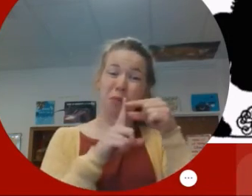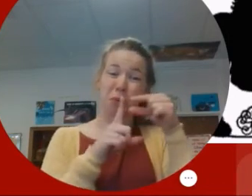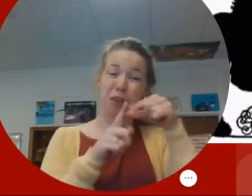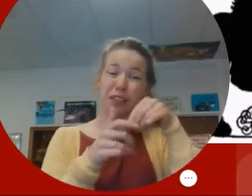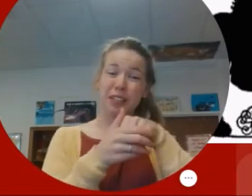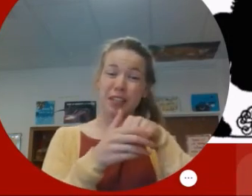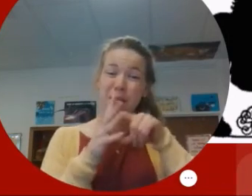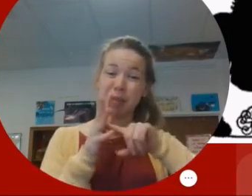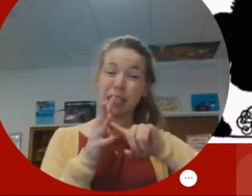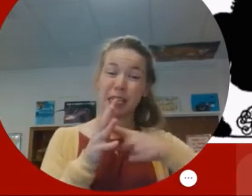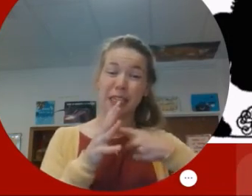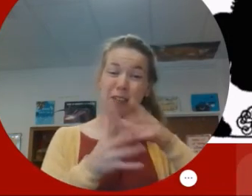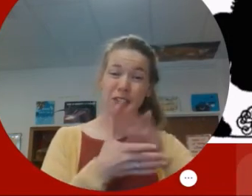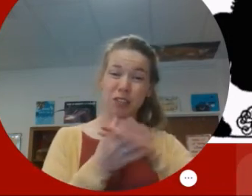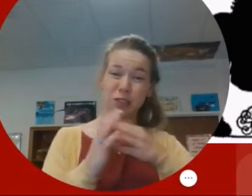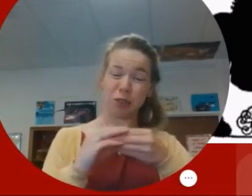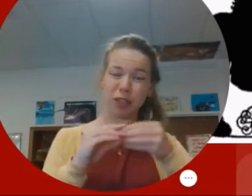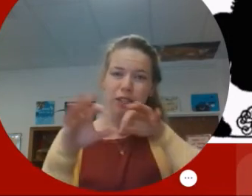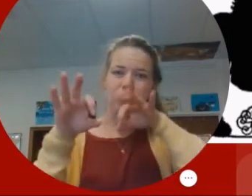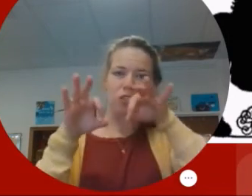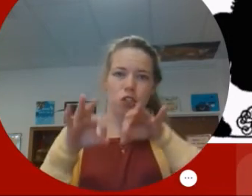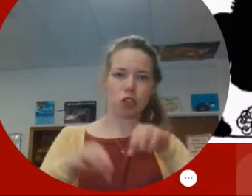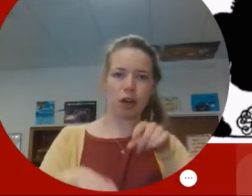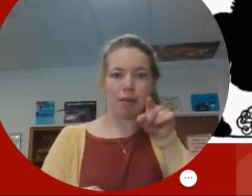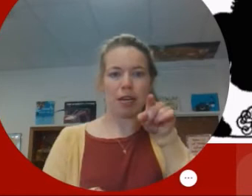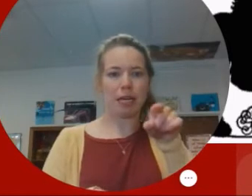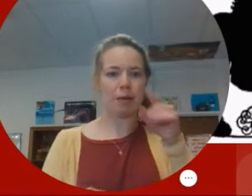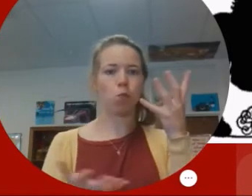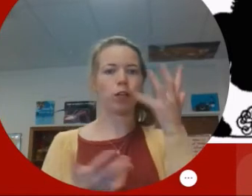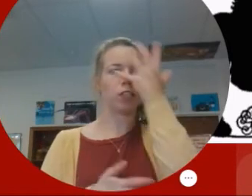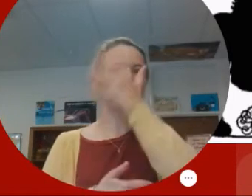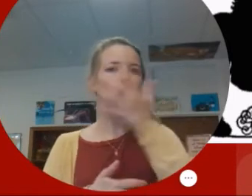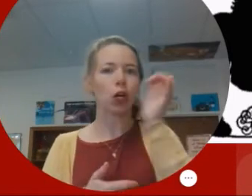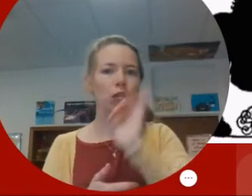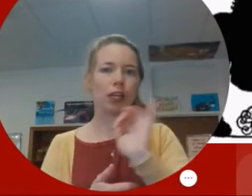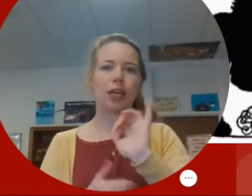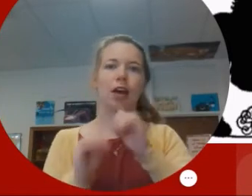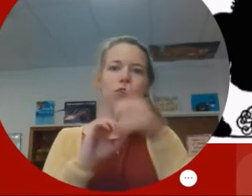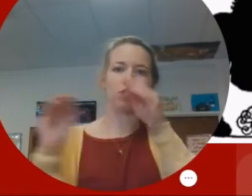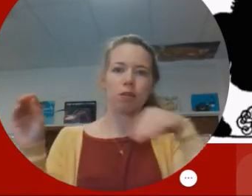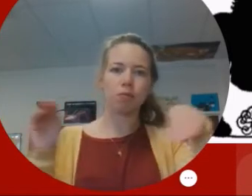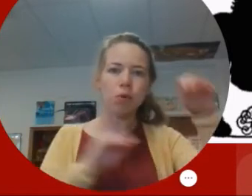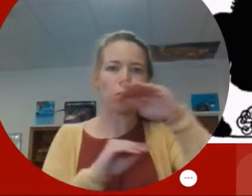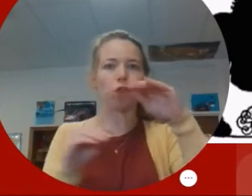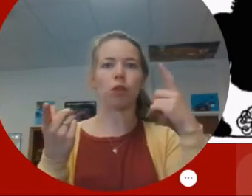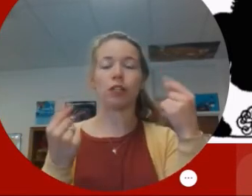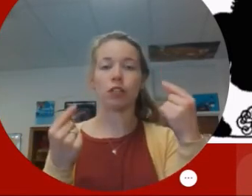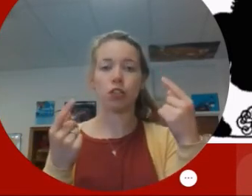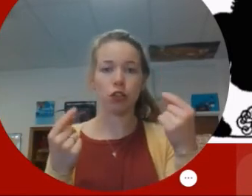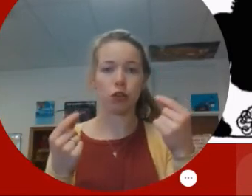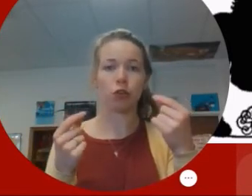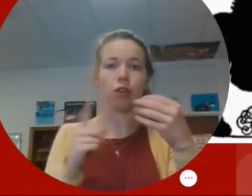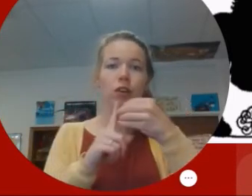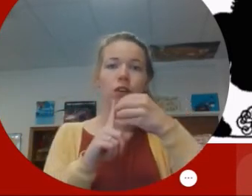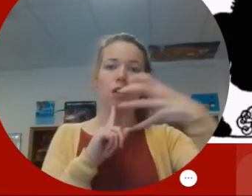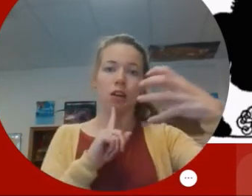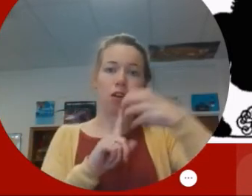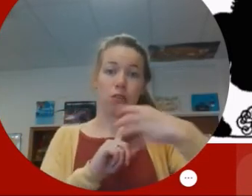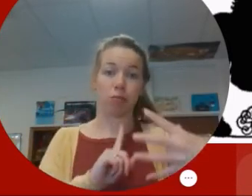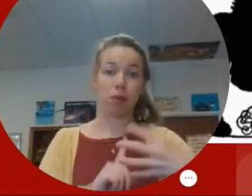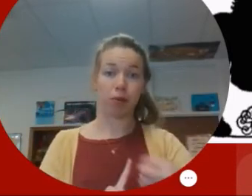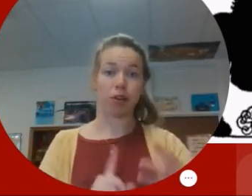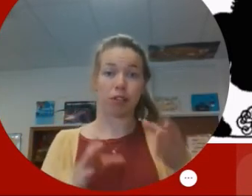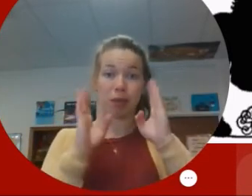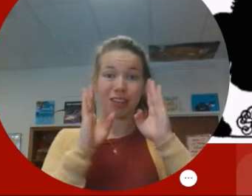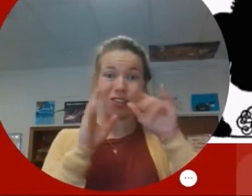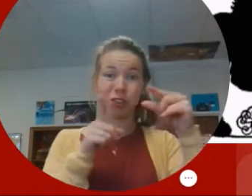Most of the words in the beginning of this story is describing him. What does he look like? How does he move? What does he do?